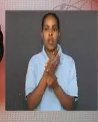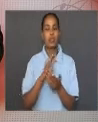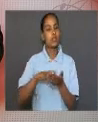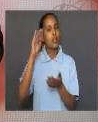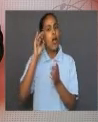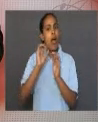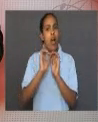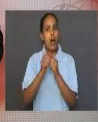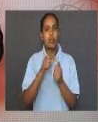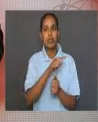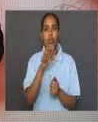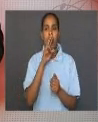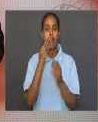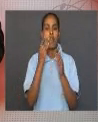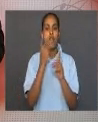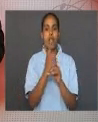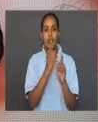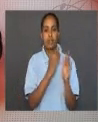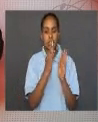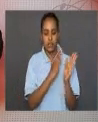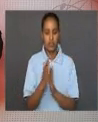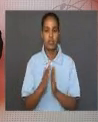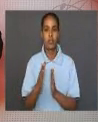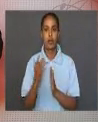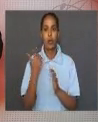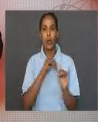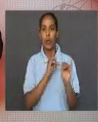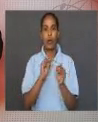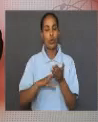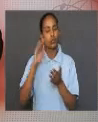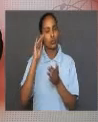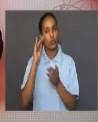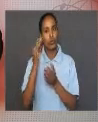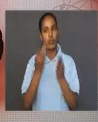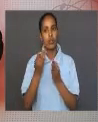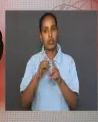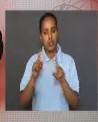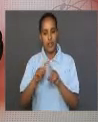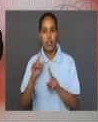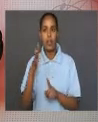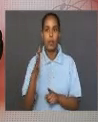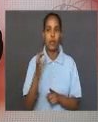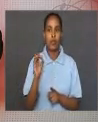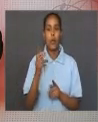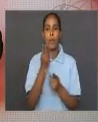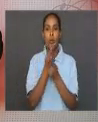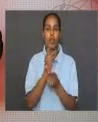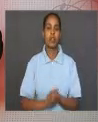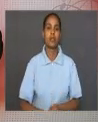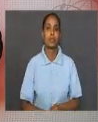study how they are formed. We will also examine the different types of